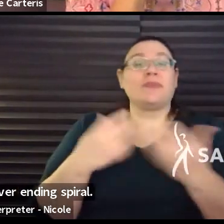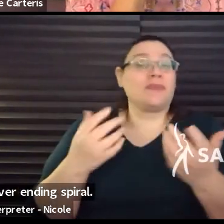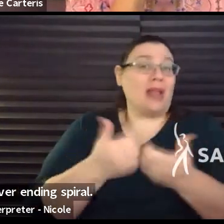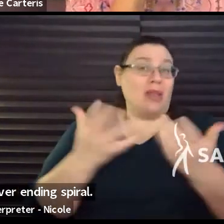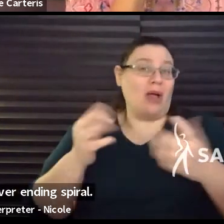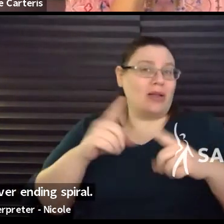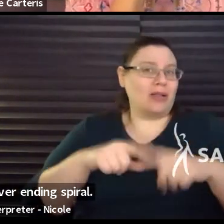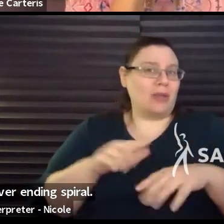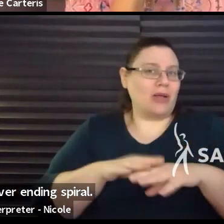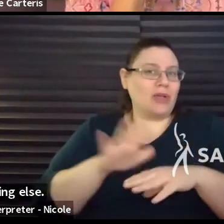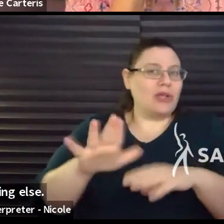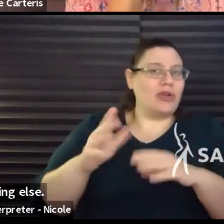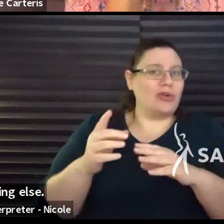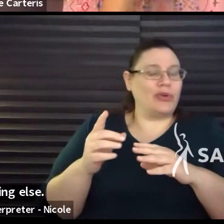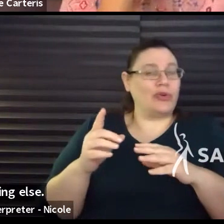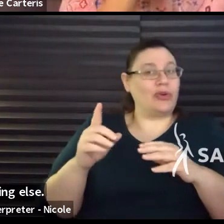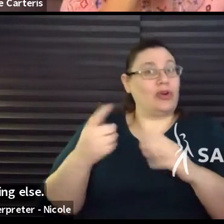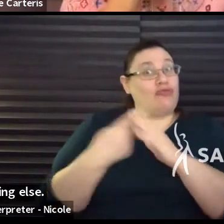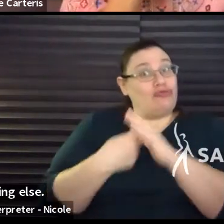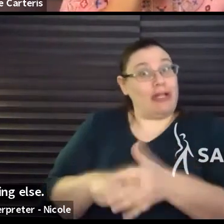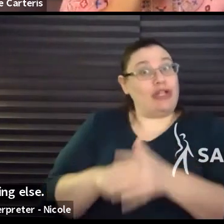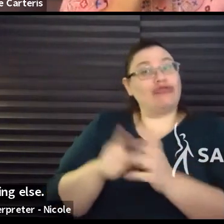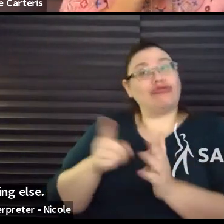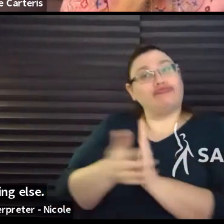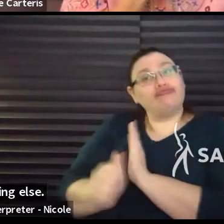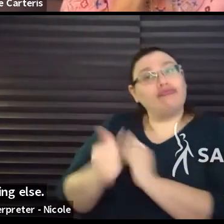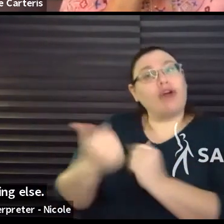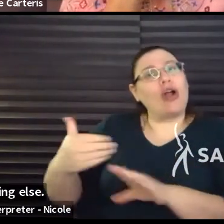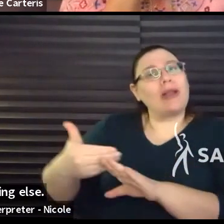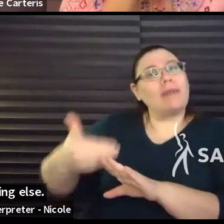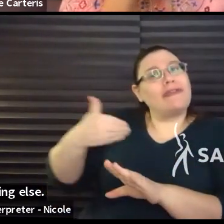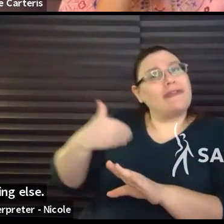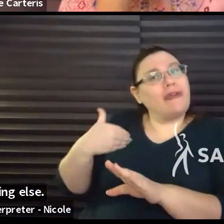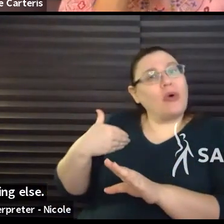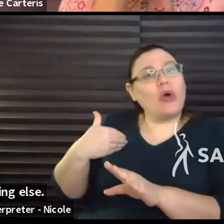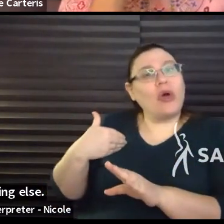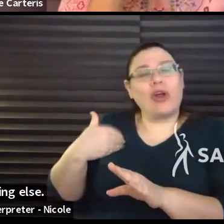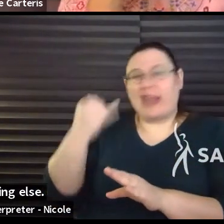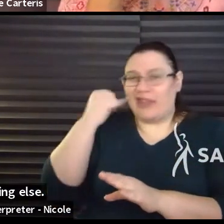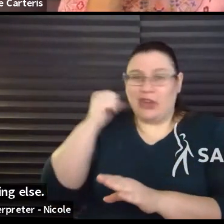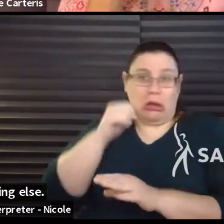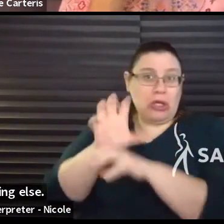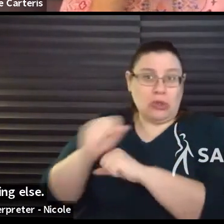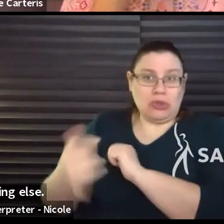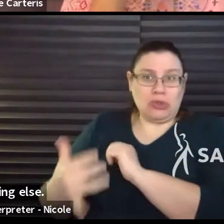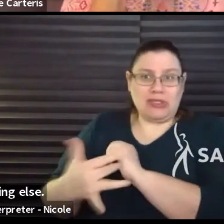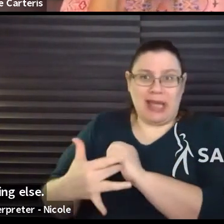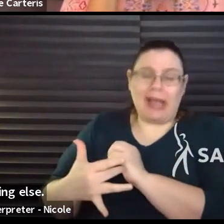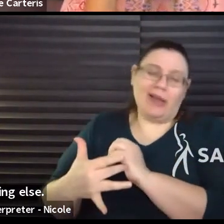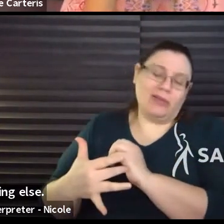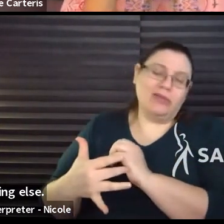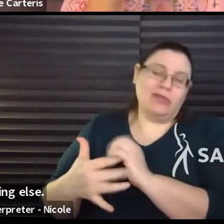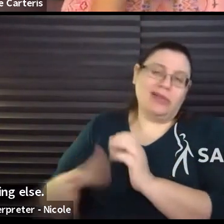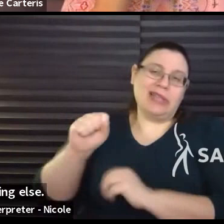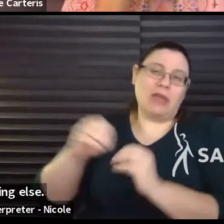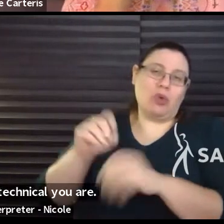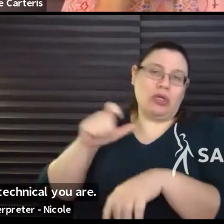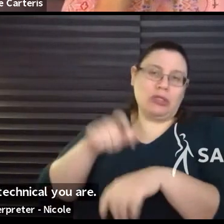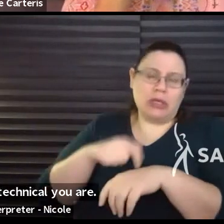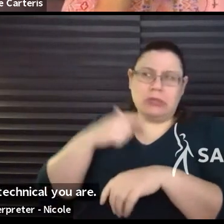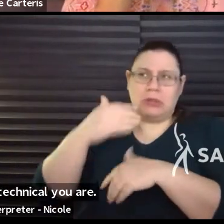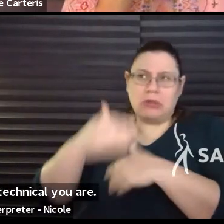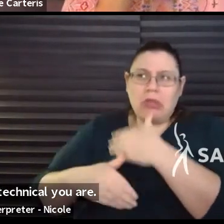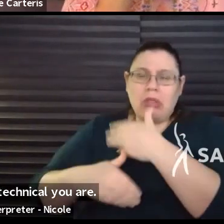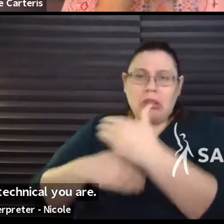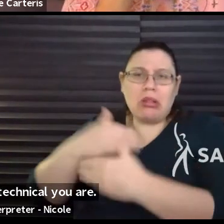your initial technical proficiency. So I would say the less technical you are, probably the more time investment you're gonna have. We do have a